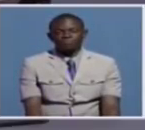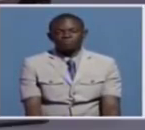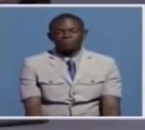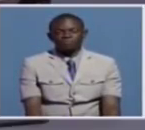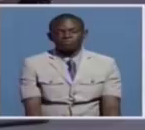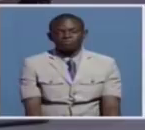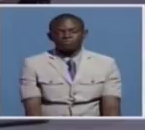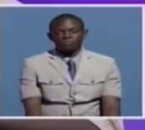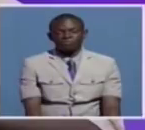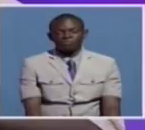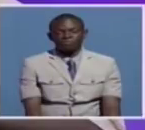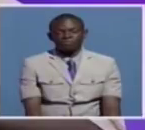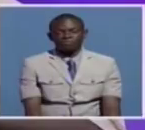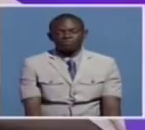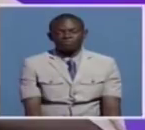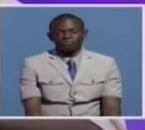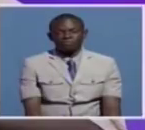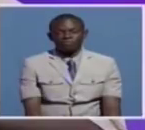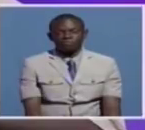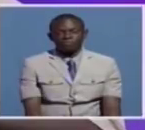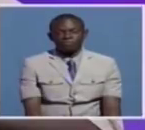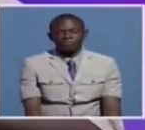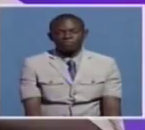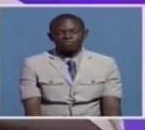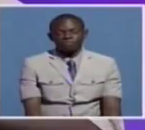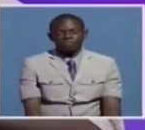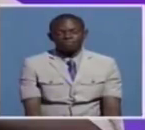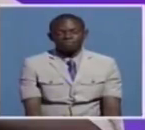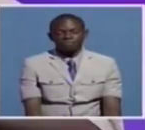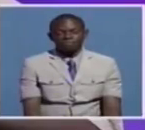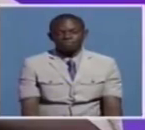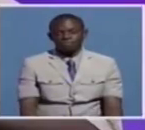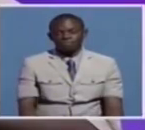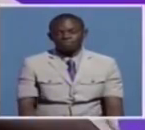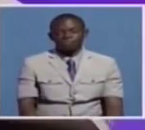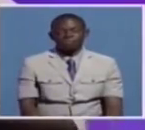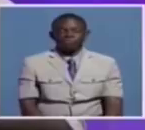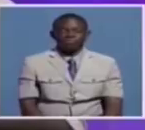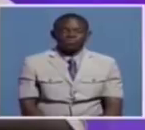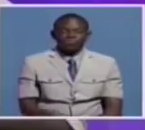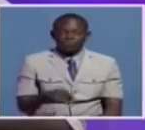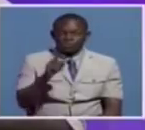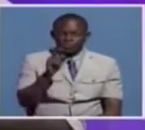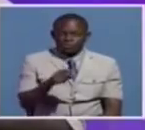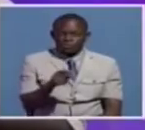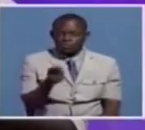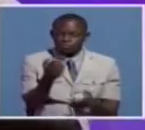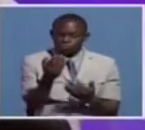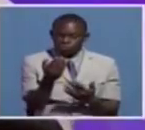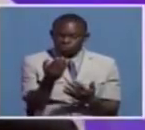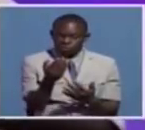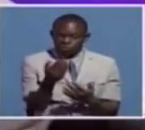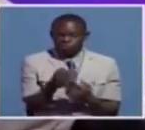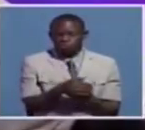it was wrong. It was a mistake. Say not wrong, but it was a mistake, because what they should have done is wait, because